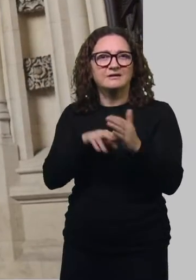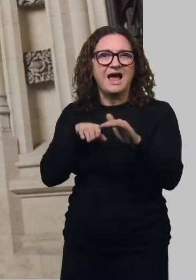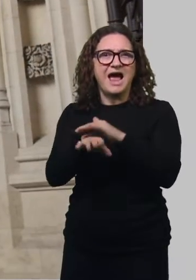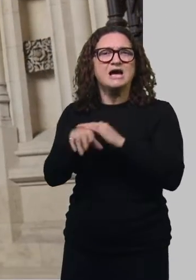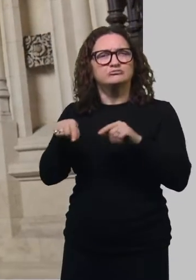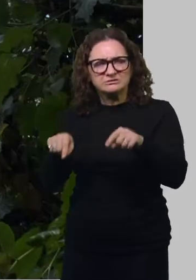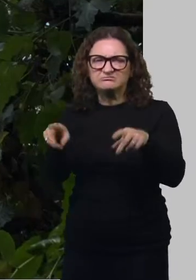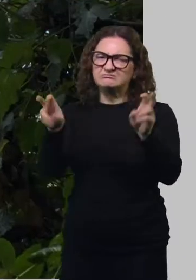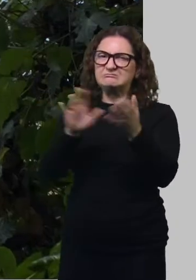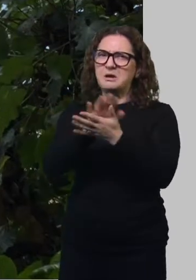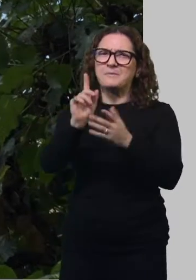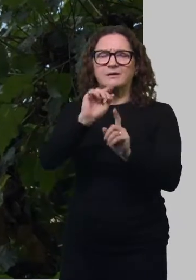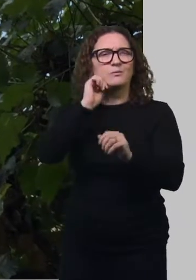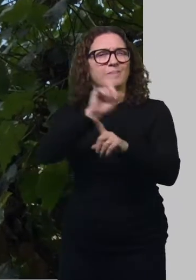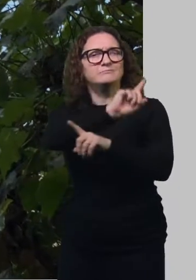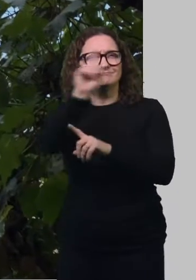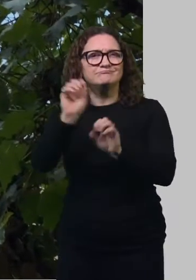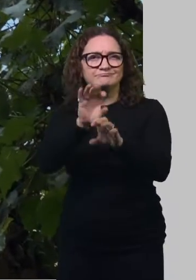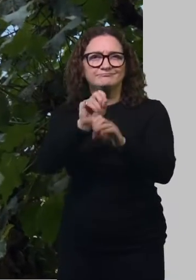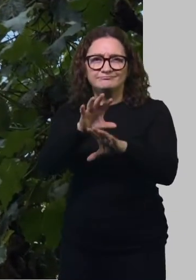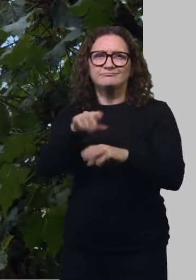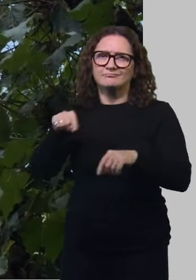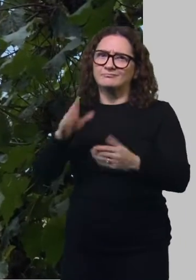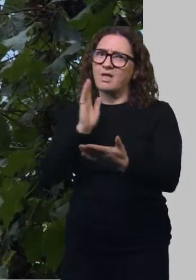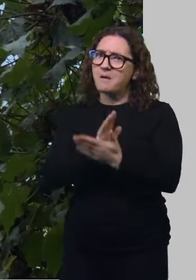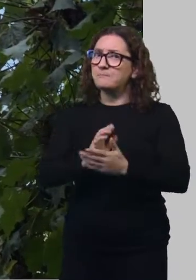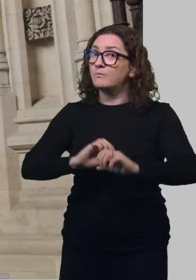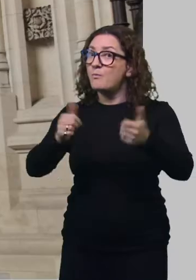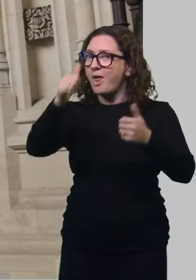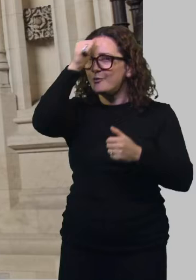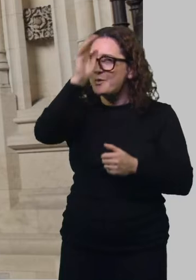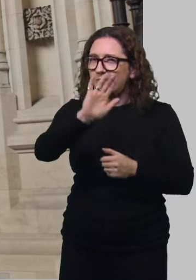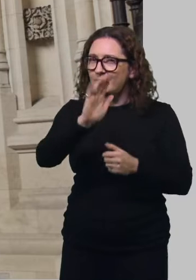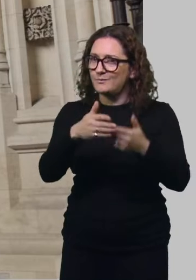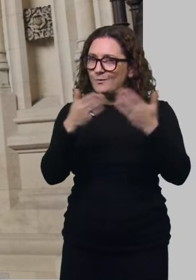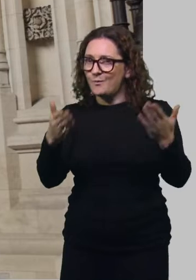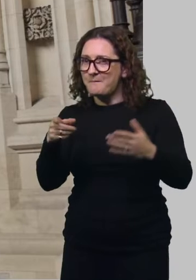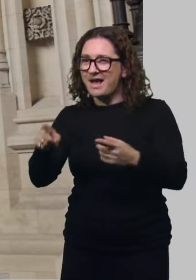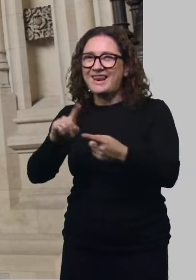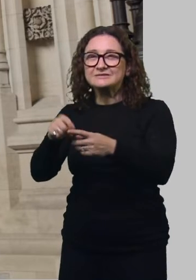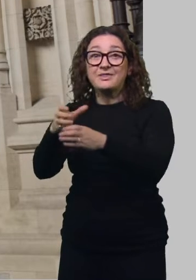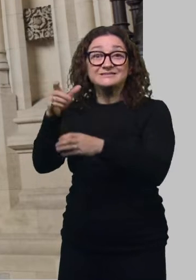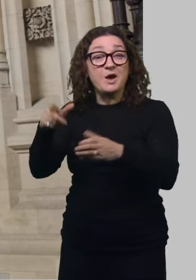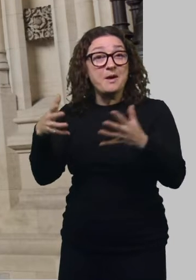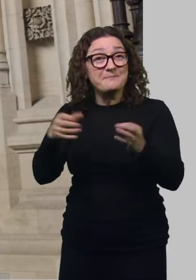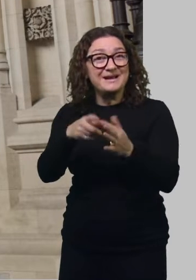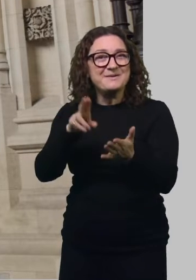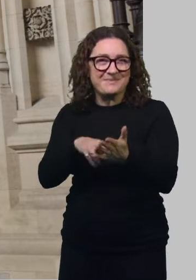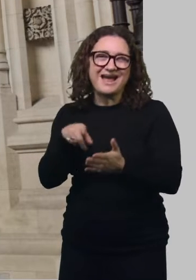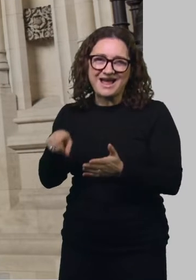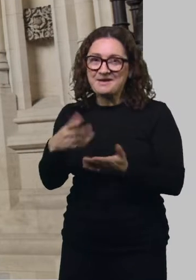The Victoria Tower is not as well known as its world-famous neighbour with the clock, the Elizabeth Tower or Big Ben, but it should